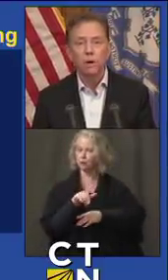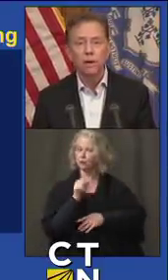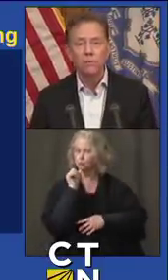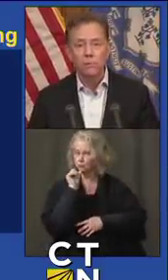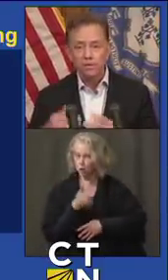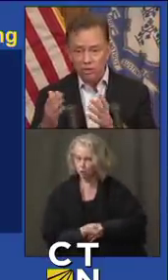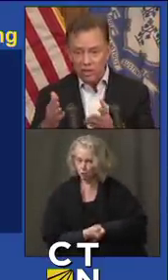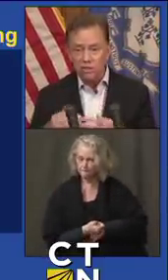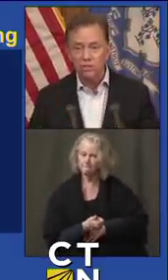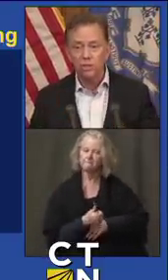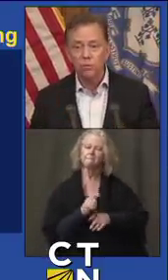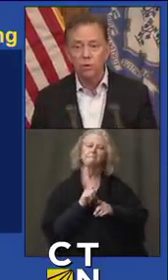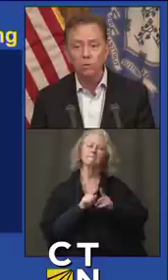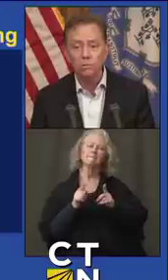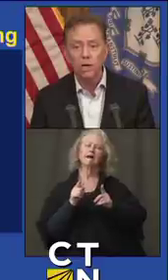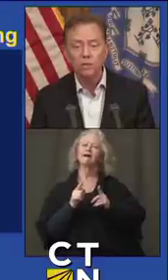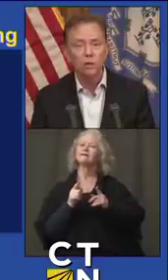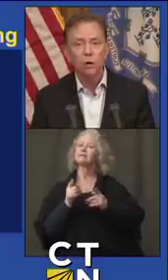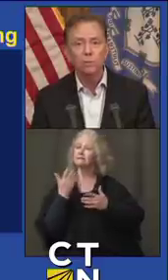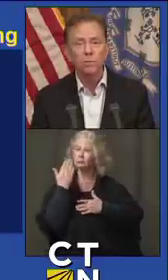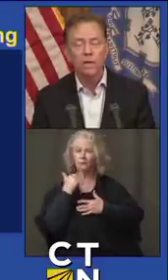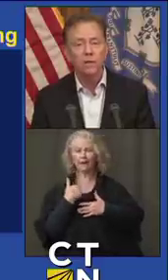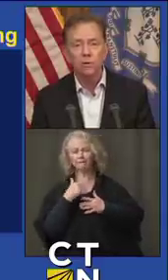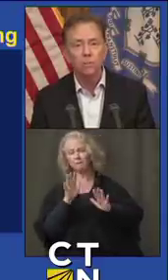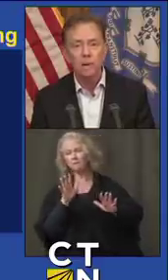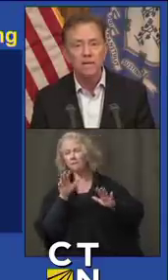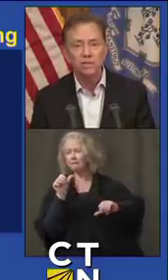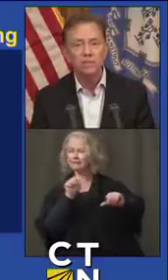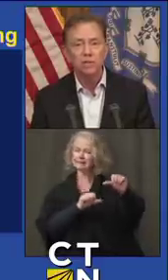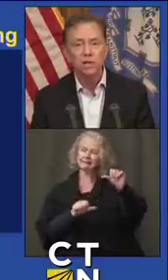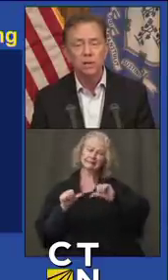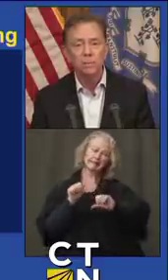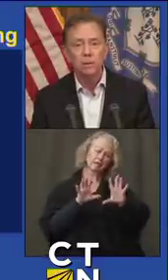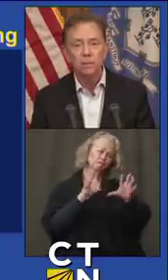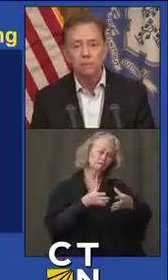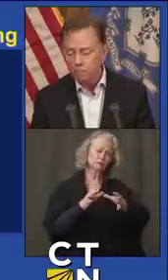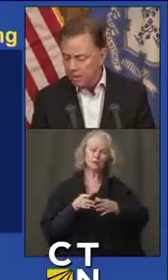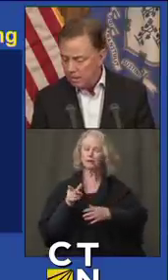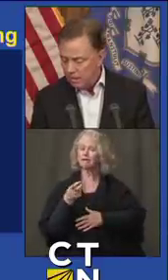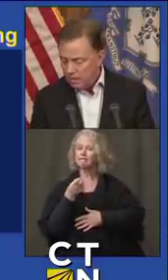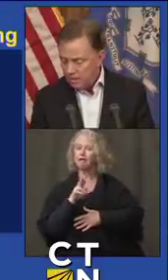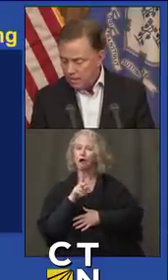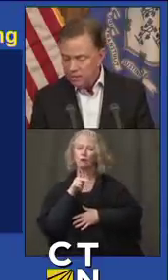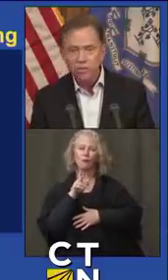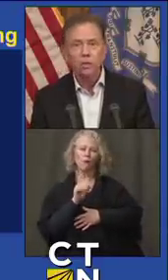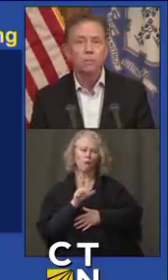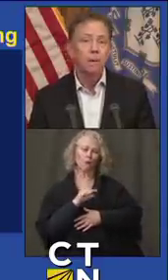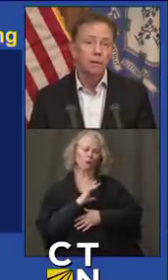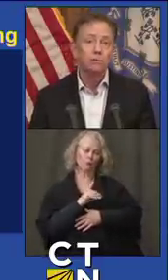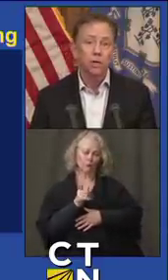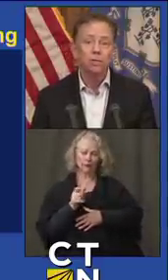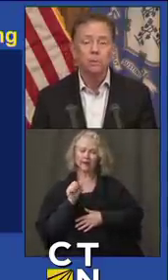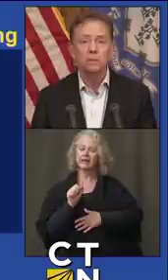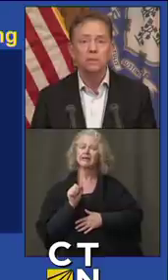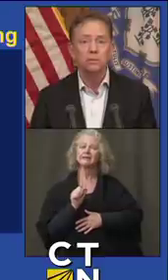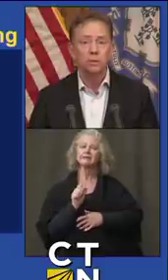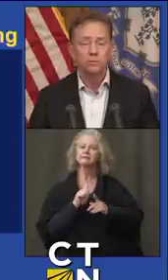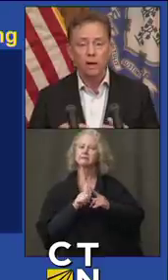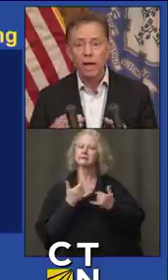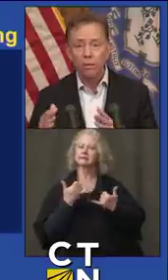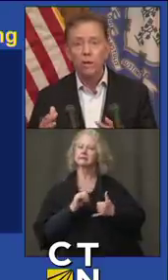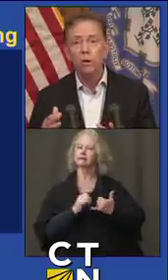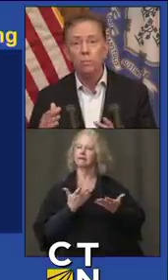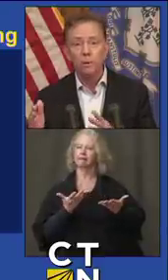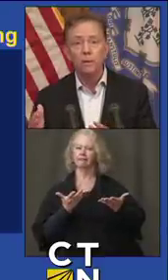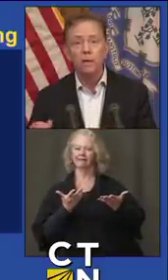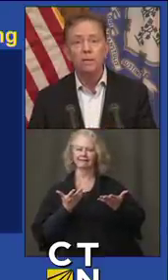But while we have the best scientists in the world, and Dr. Coe put together an amazing team, it's still a matter of judgment in terms of